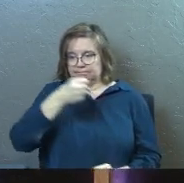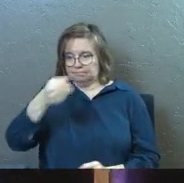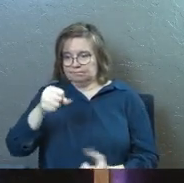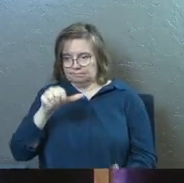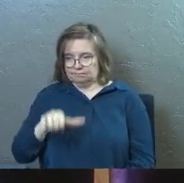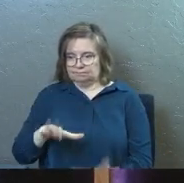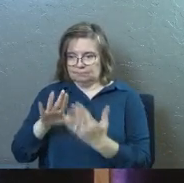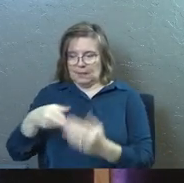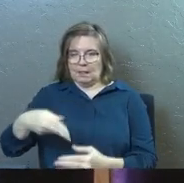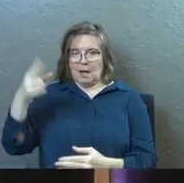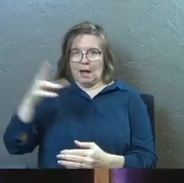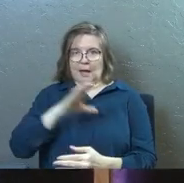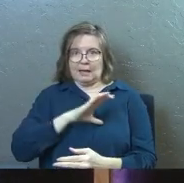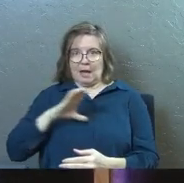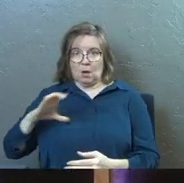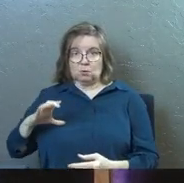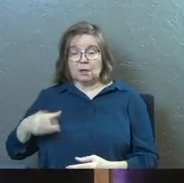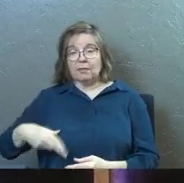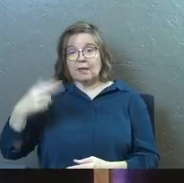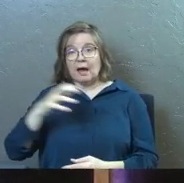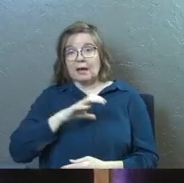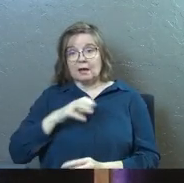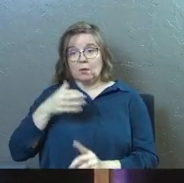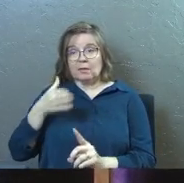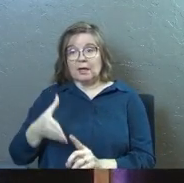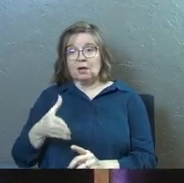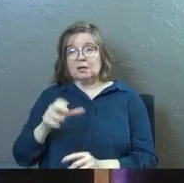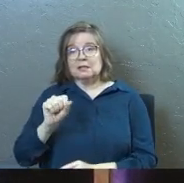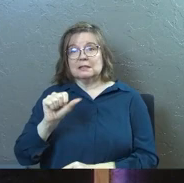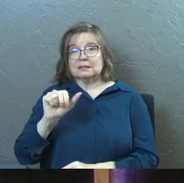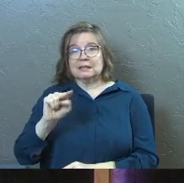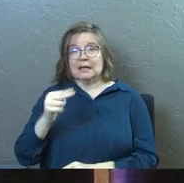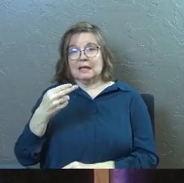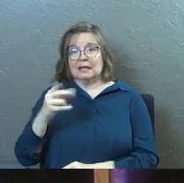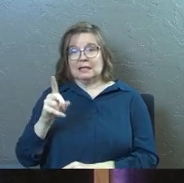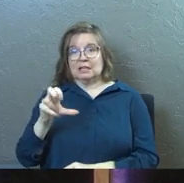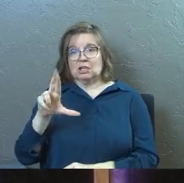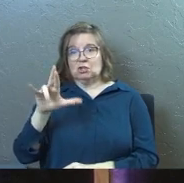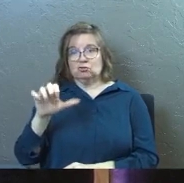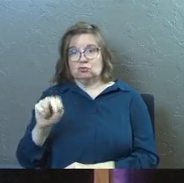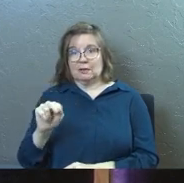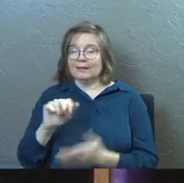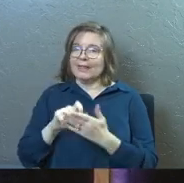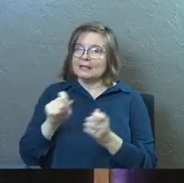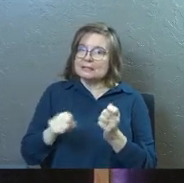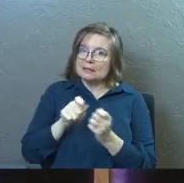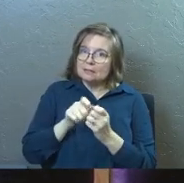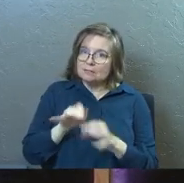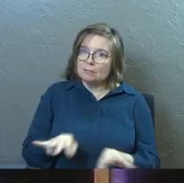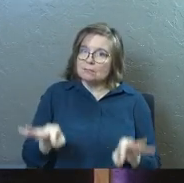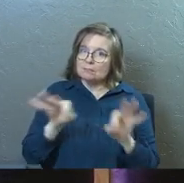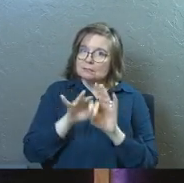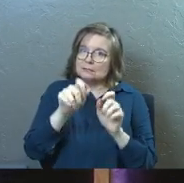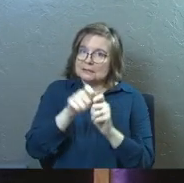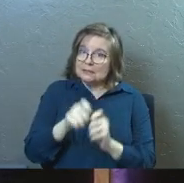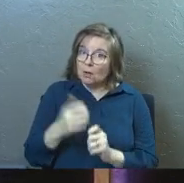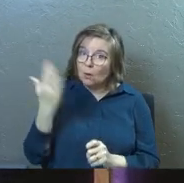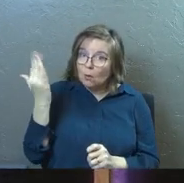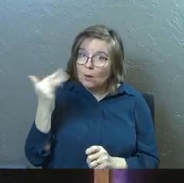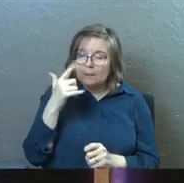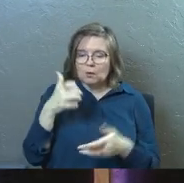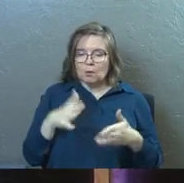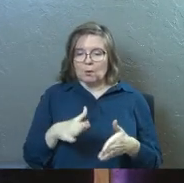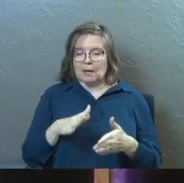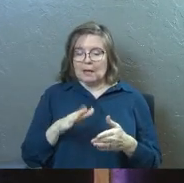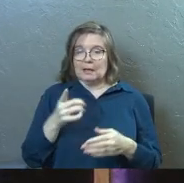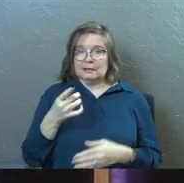before the high council. The high council there is the Sanhedrin. Now that's an important detail. Here's why. Because the